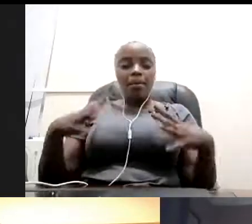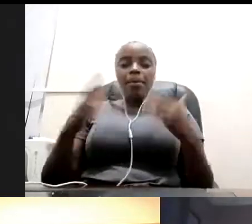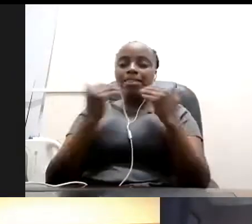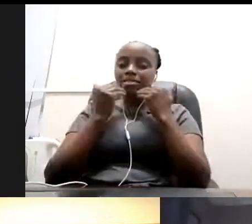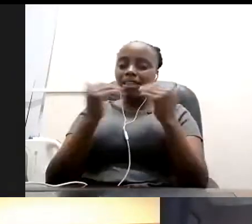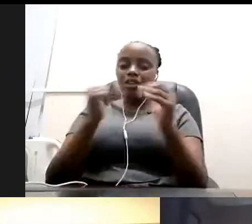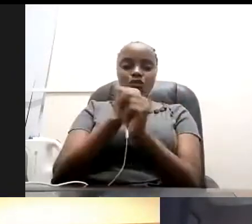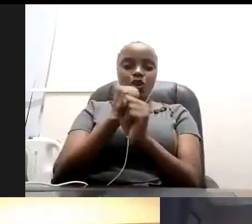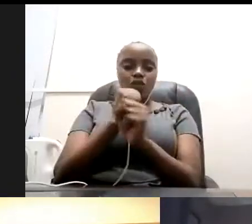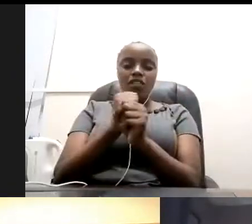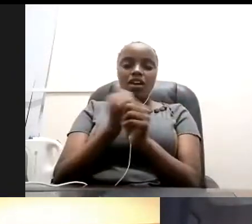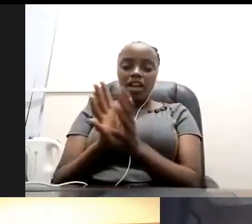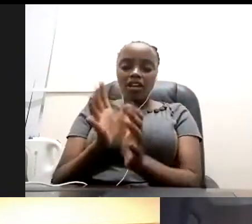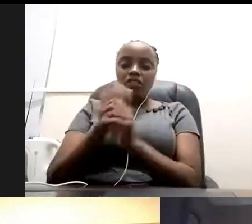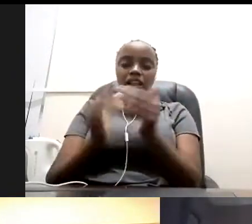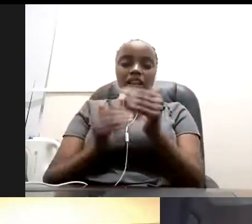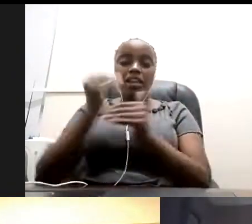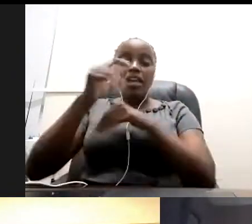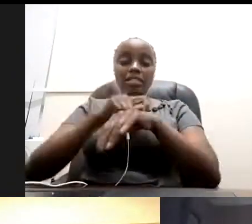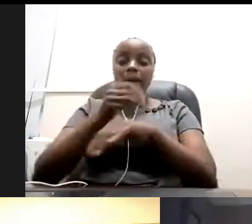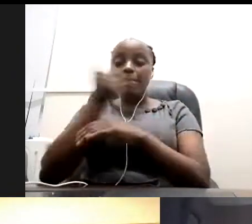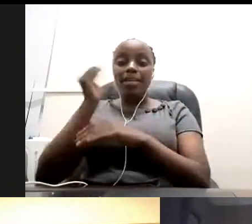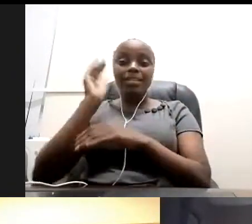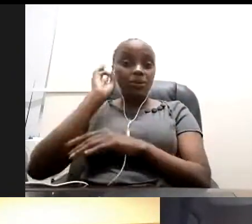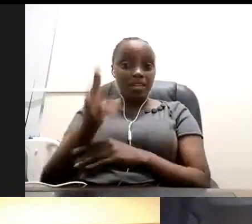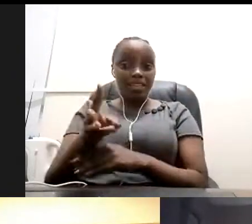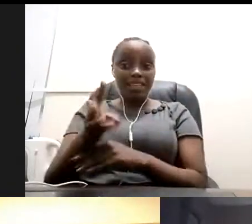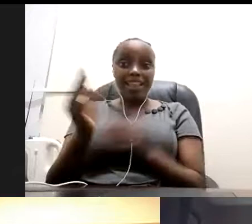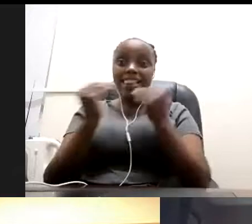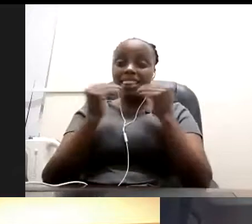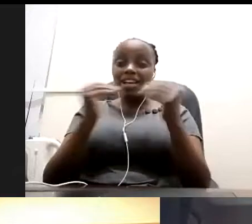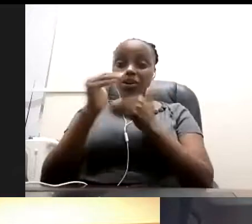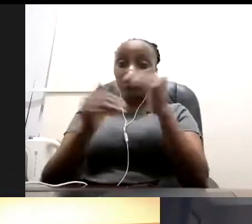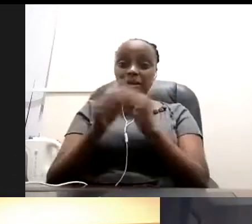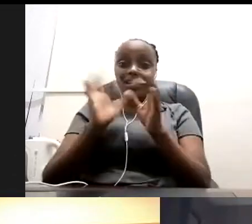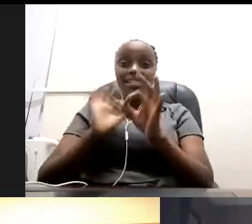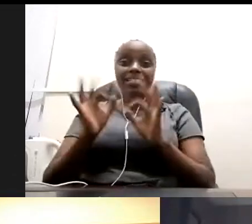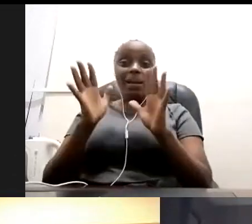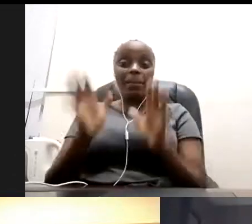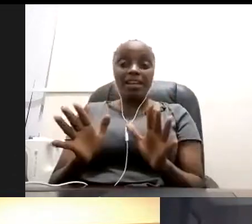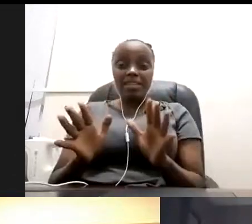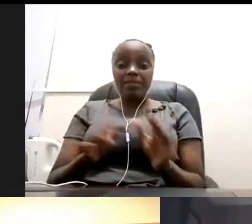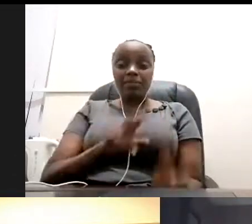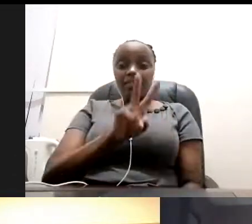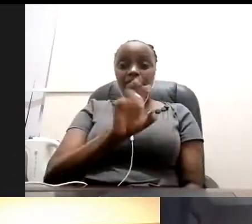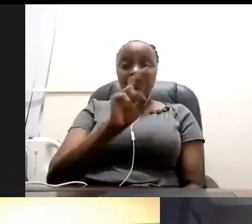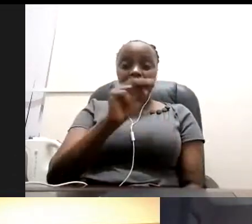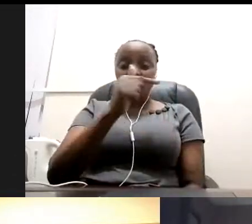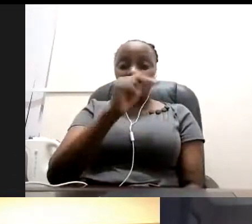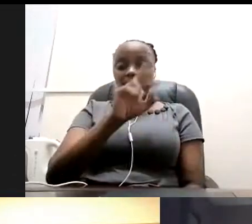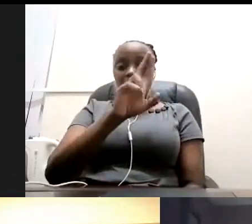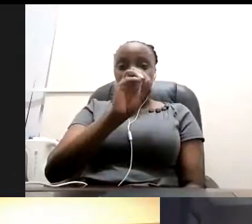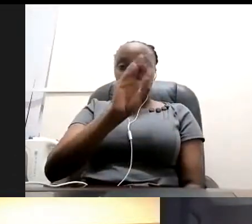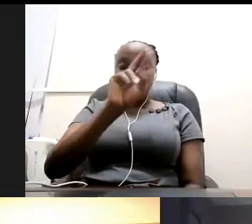and confidence. Next time we will do better. Thanks to our interpreters, Corey, Valentina, Wendy, Robert, Jackie,